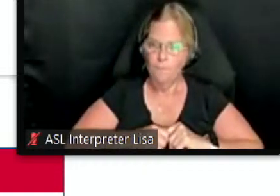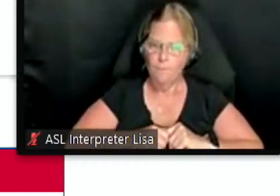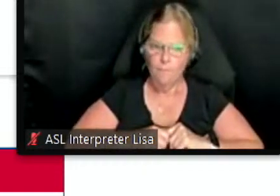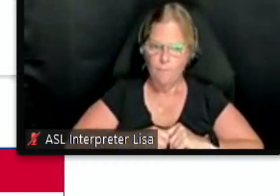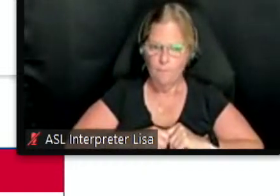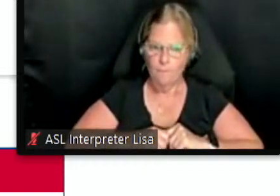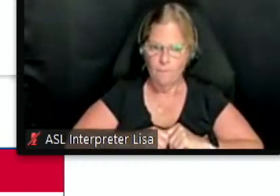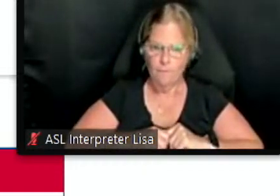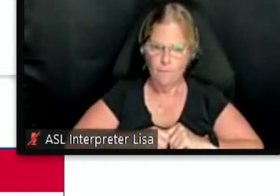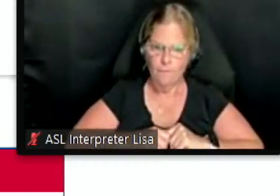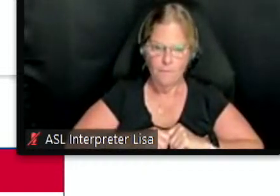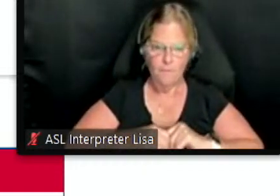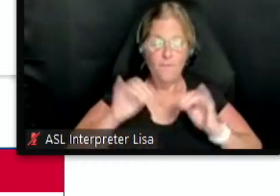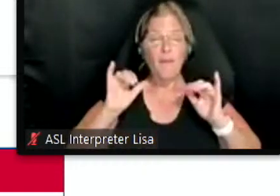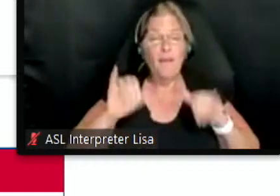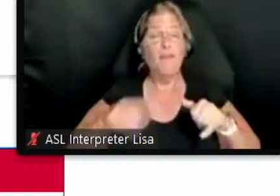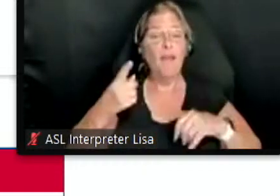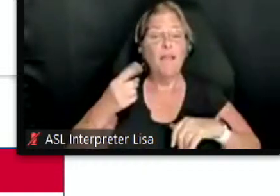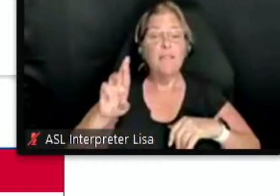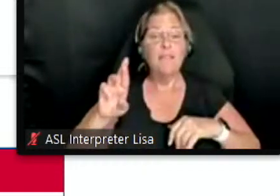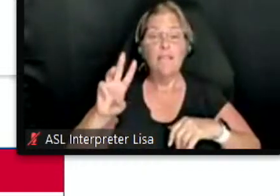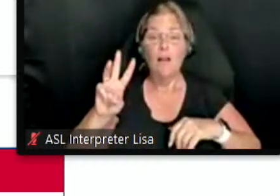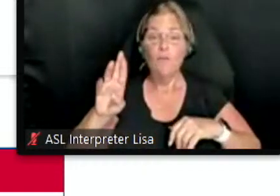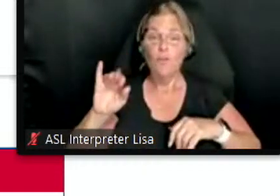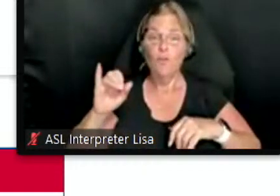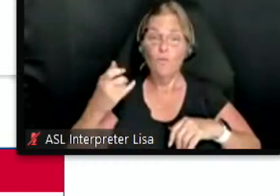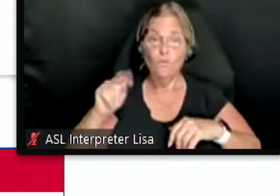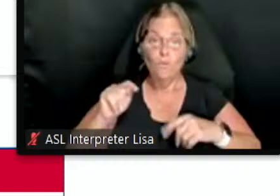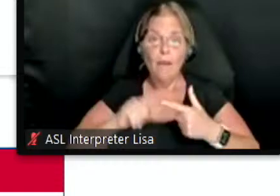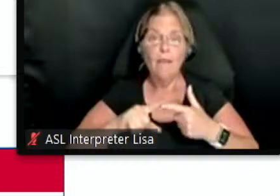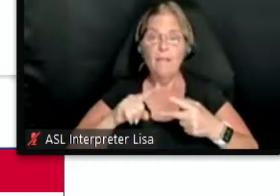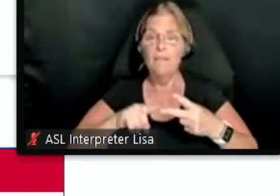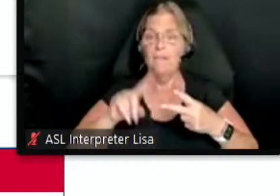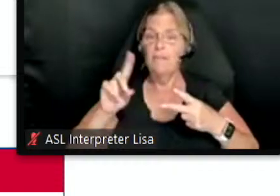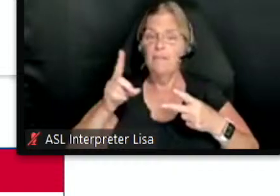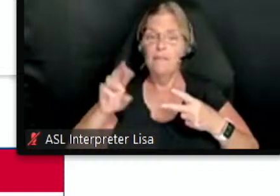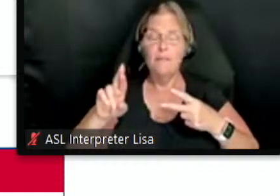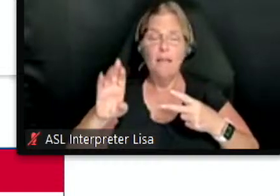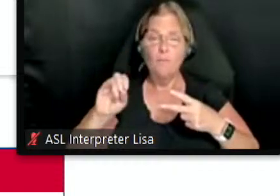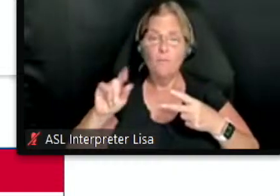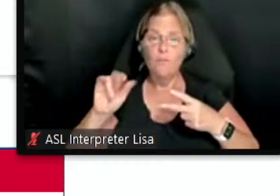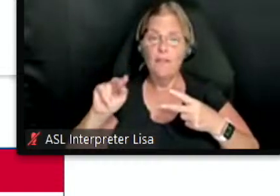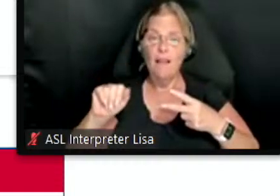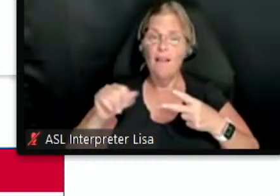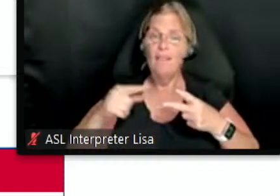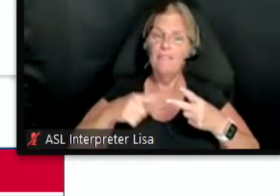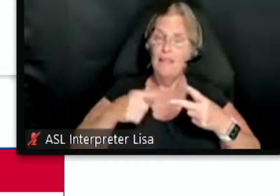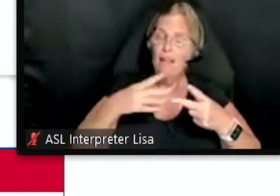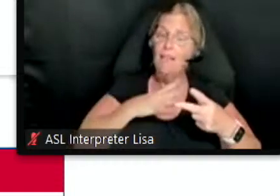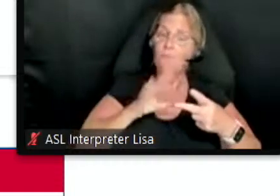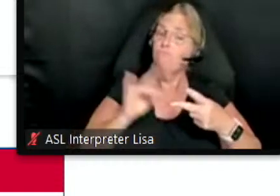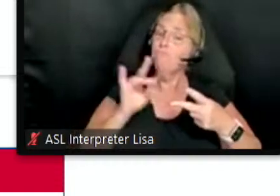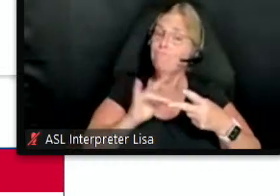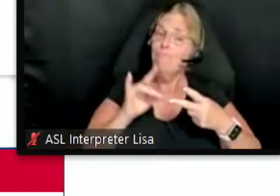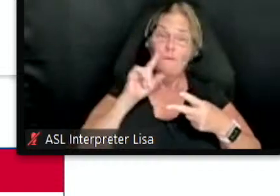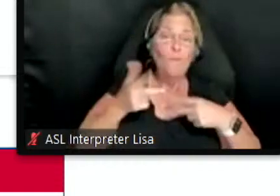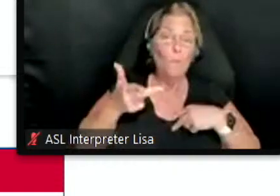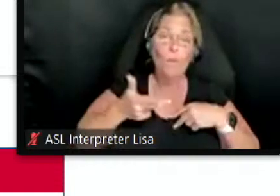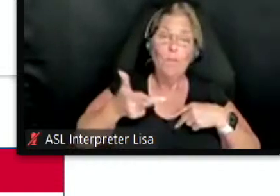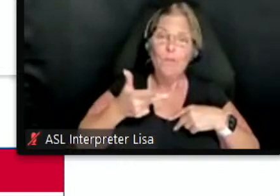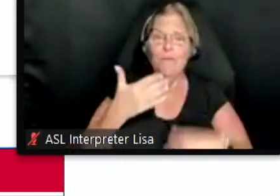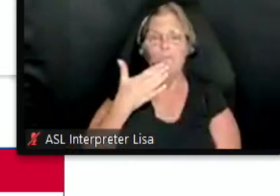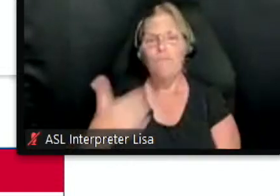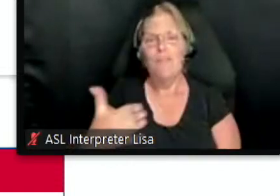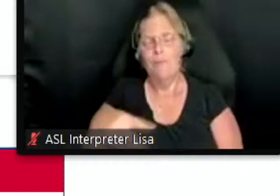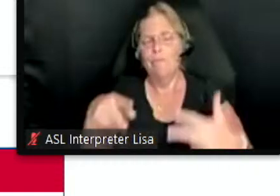And with that, on behalf of Dr. Wright and Dr. Collins, thank you for participating. Sorry that they had to